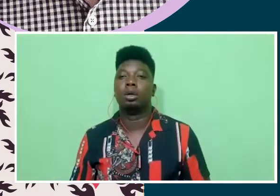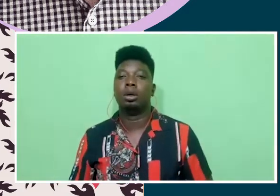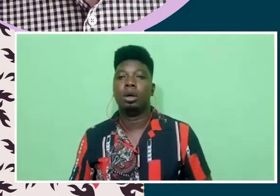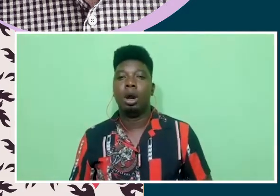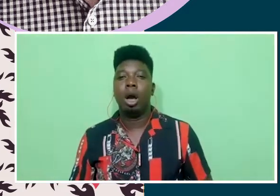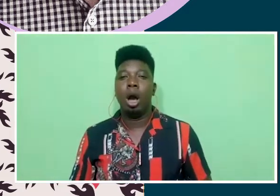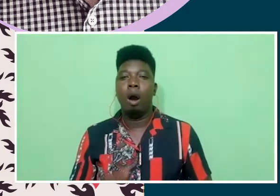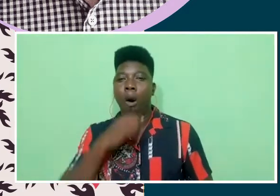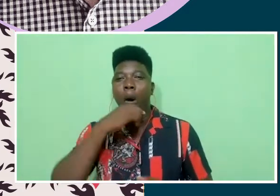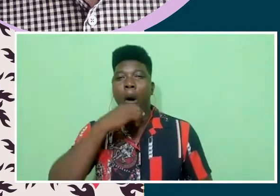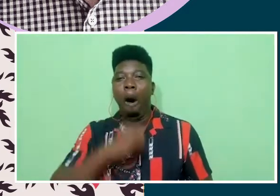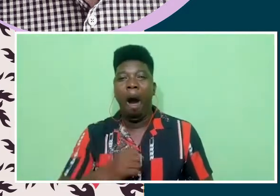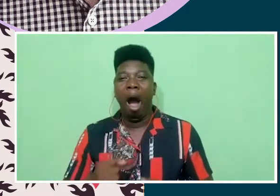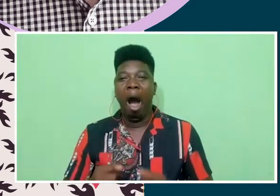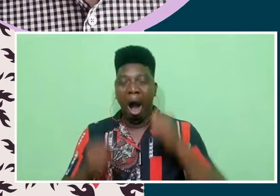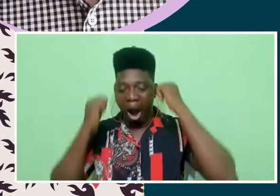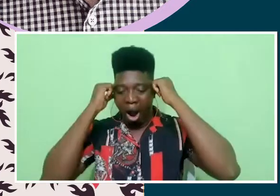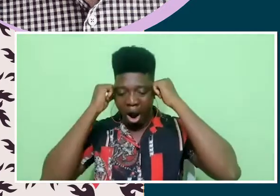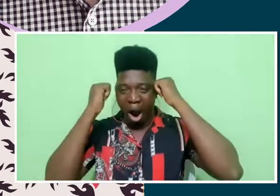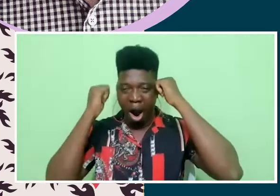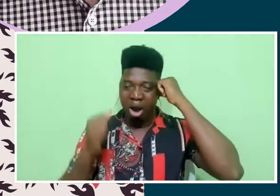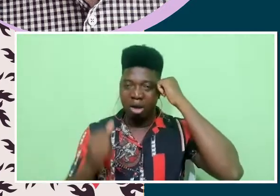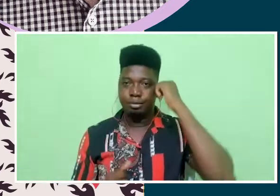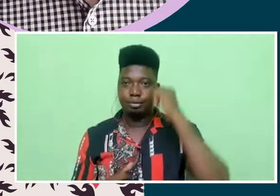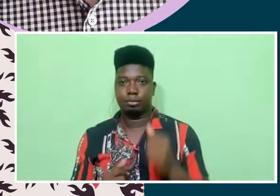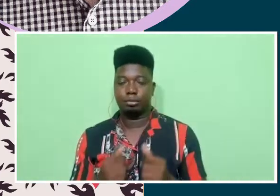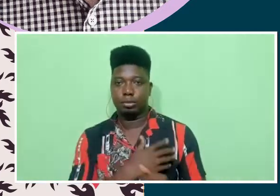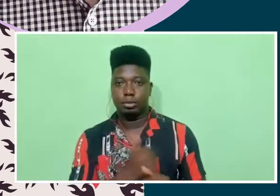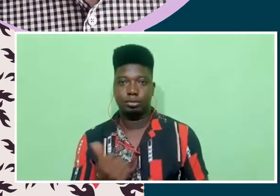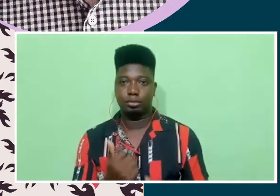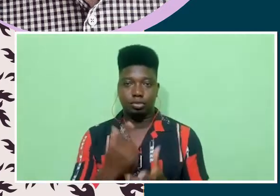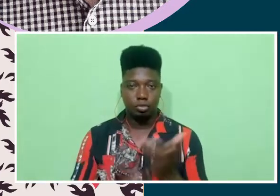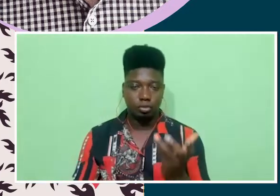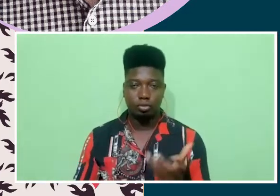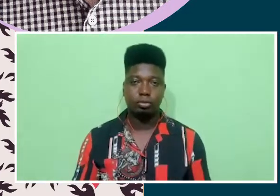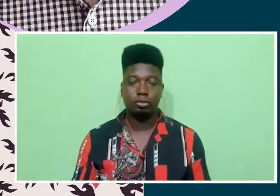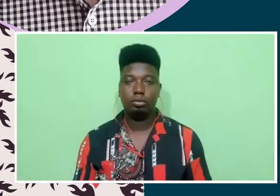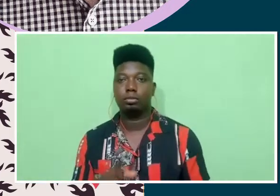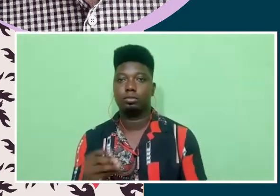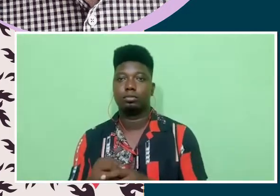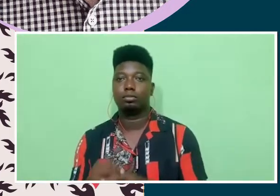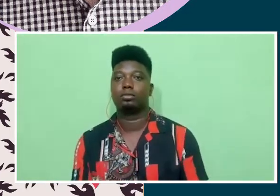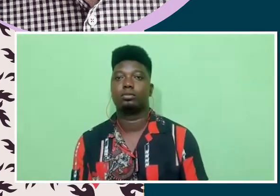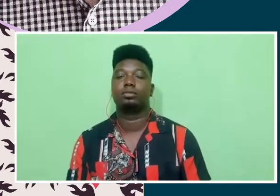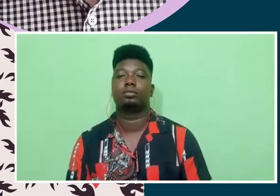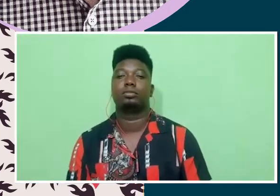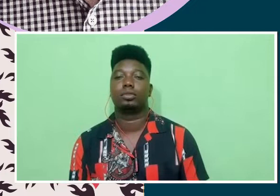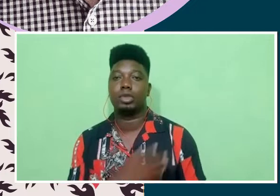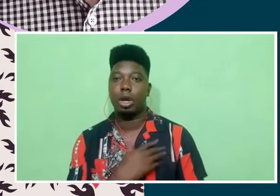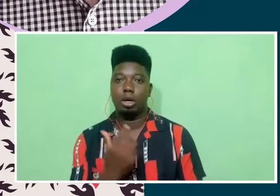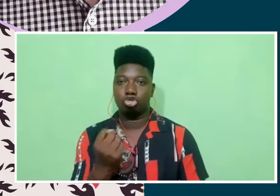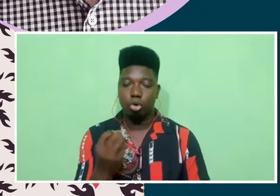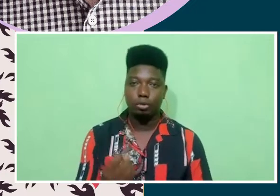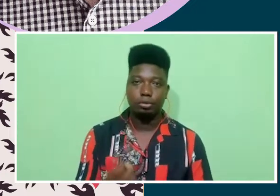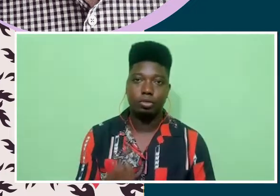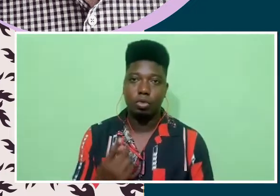Now they're angry and it's all bloody and aggressive. And so what we have seen,